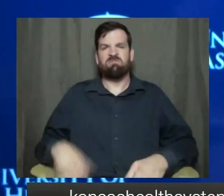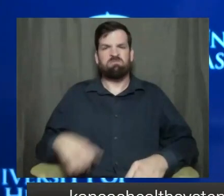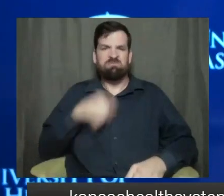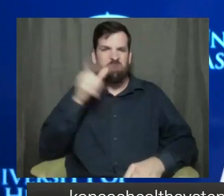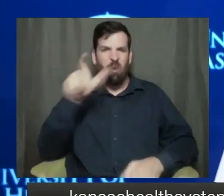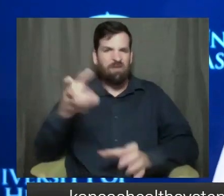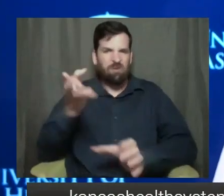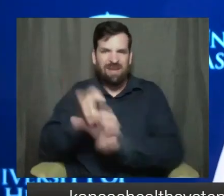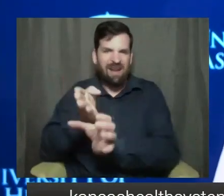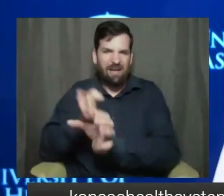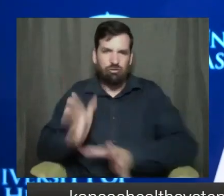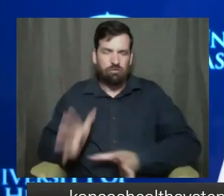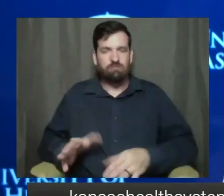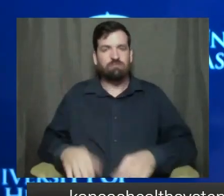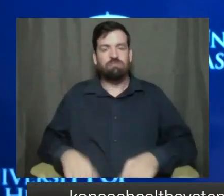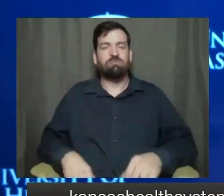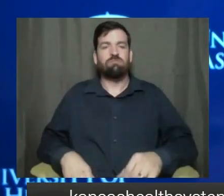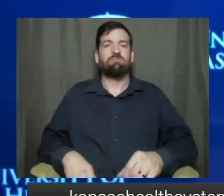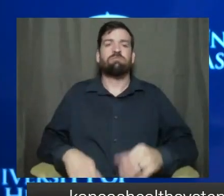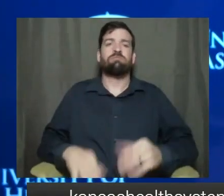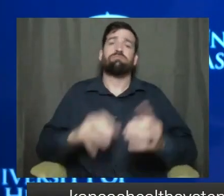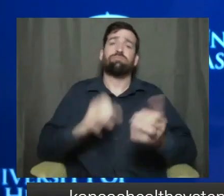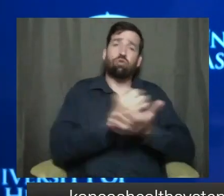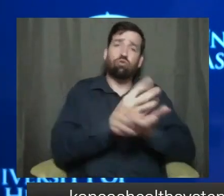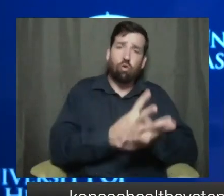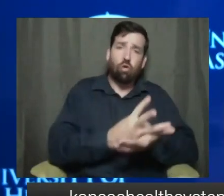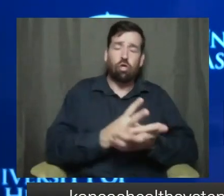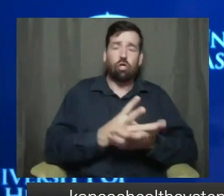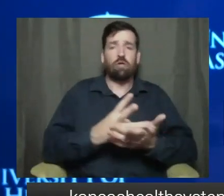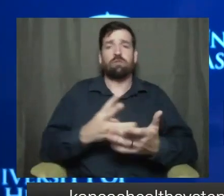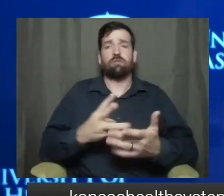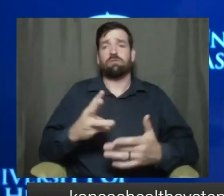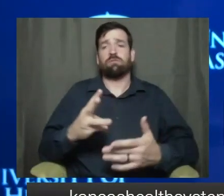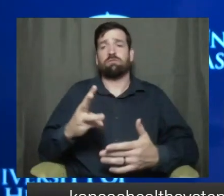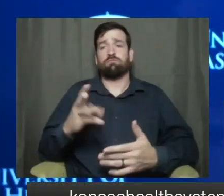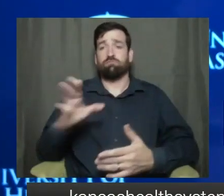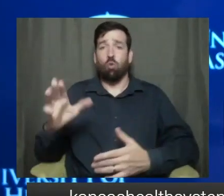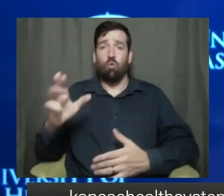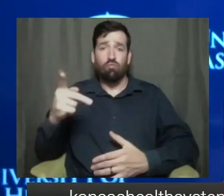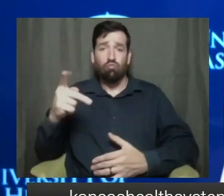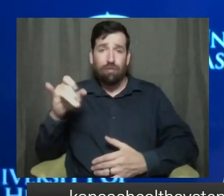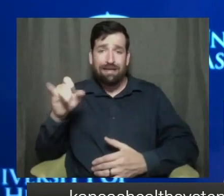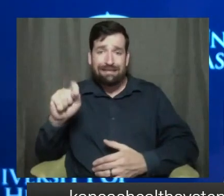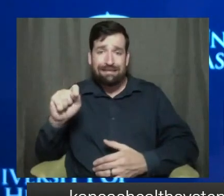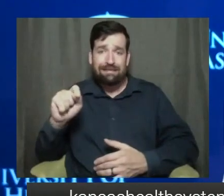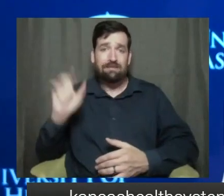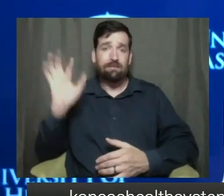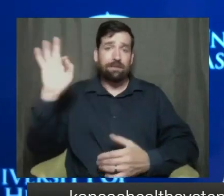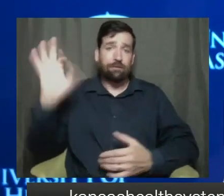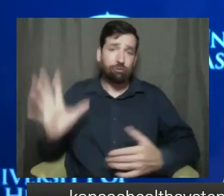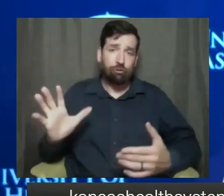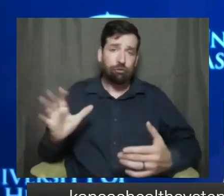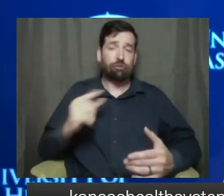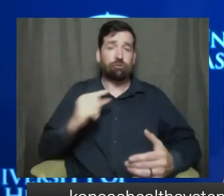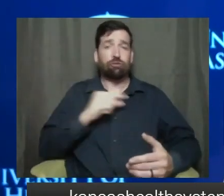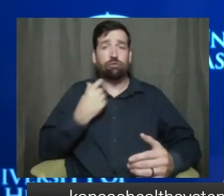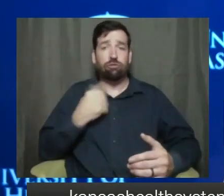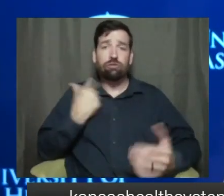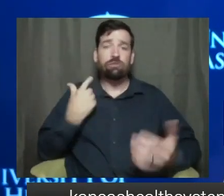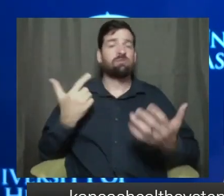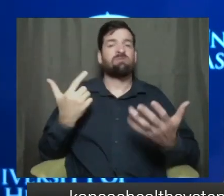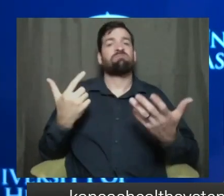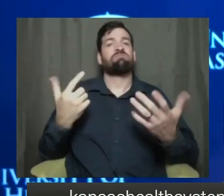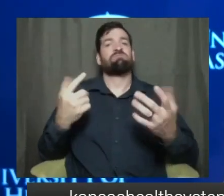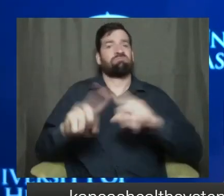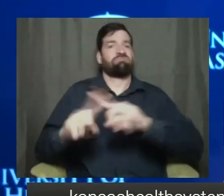see a psychologist, you can see a social worker, maybe you're a priest or you're a minister. You might have some resources more